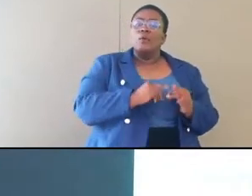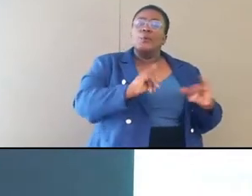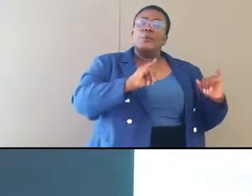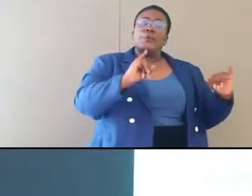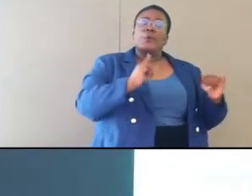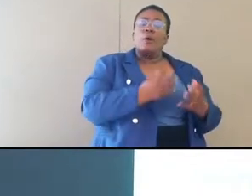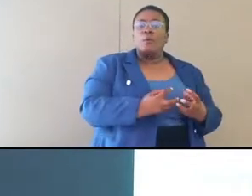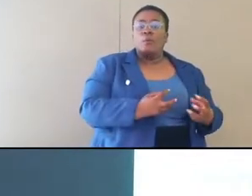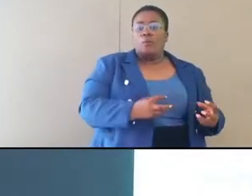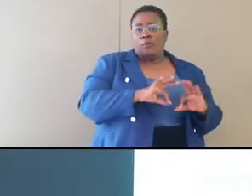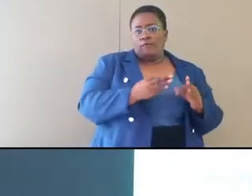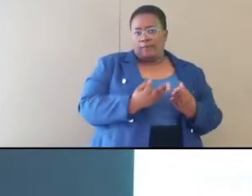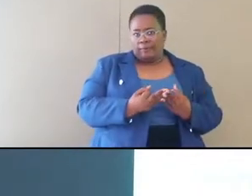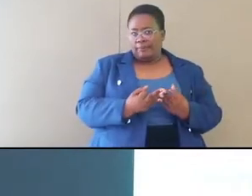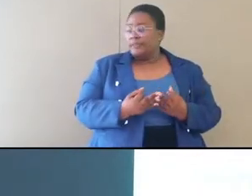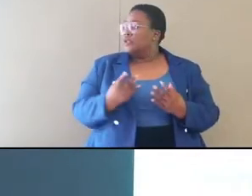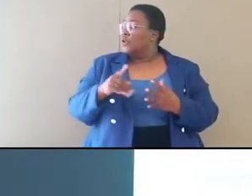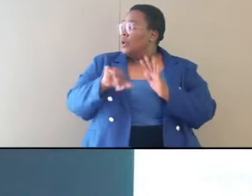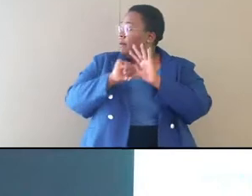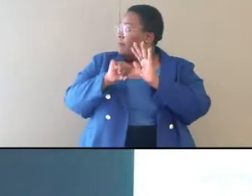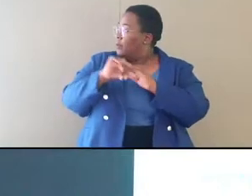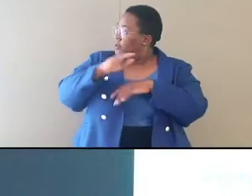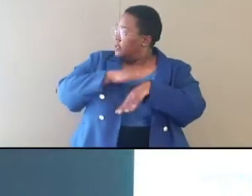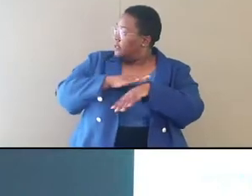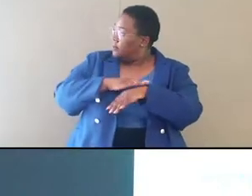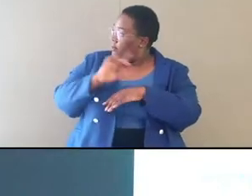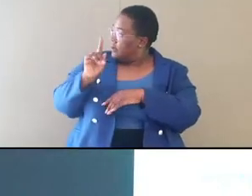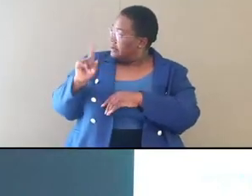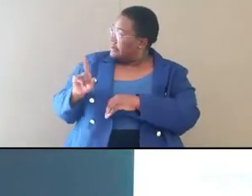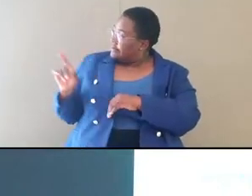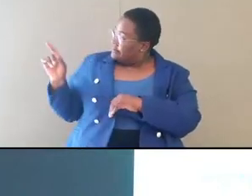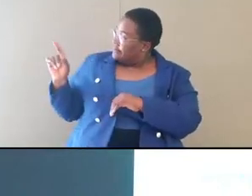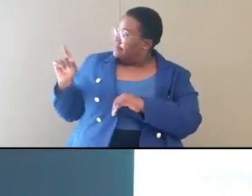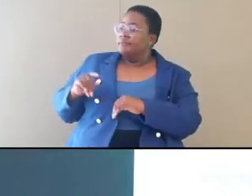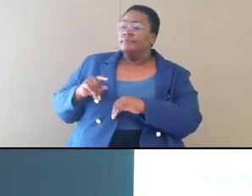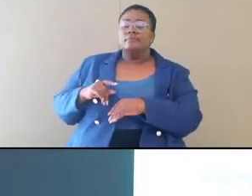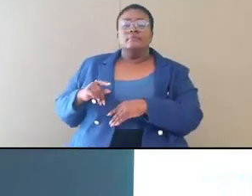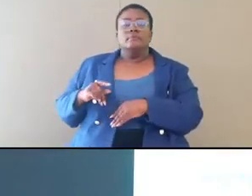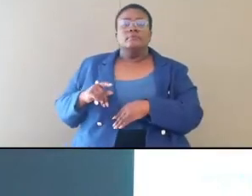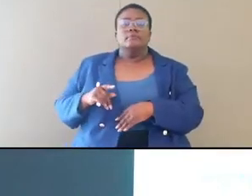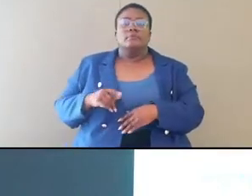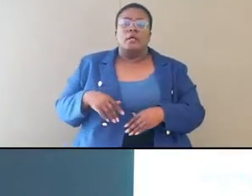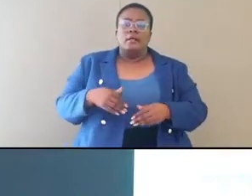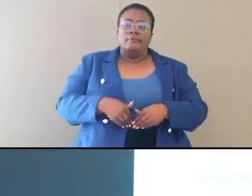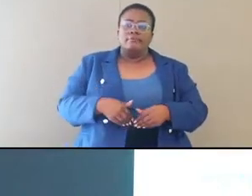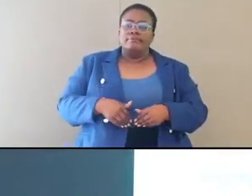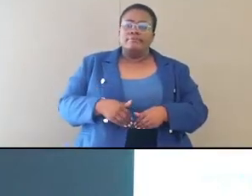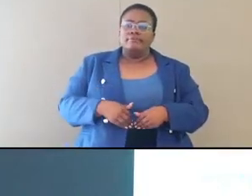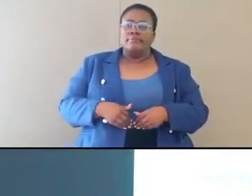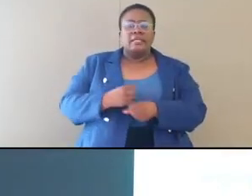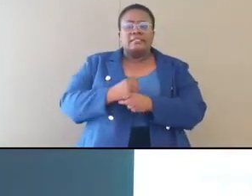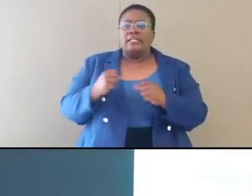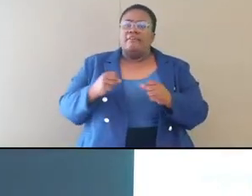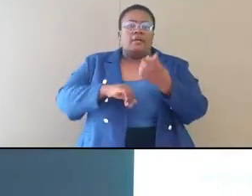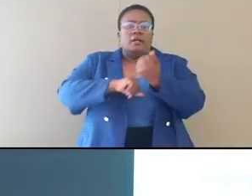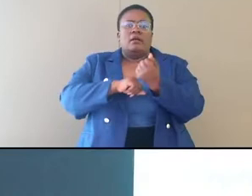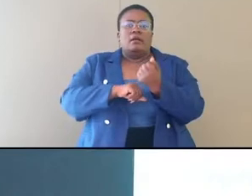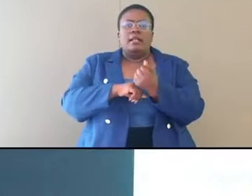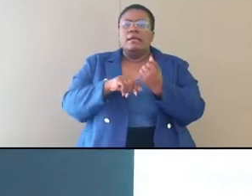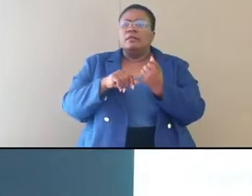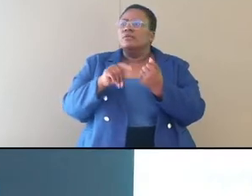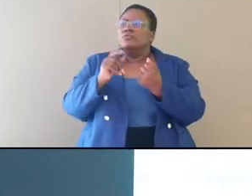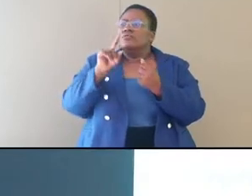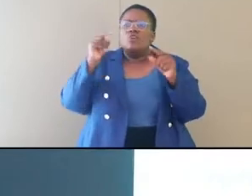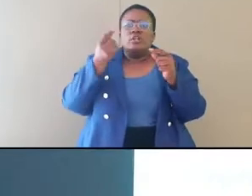And I think what's the most important is this High Court precedent saying that starvation is never justifiable. We also looked at